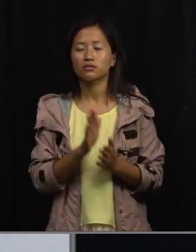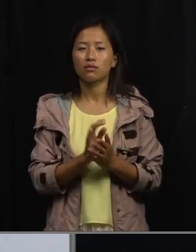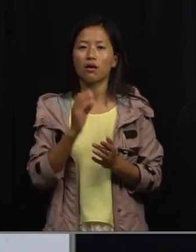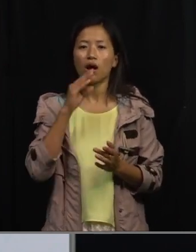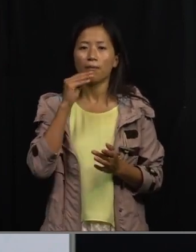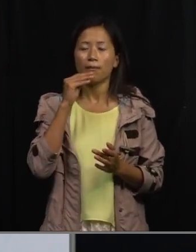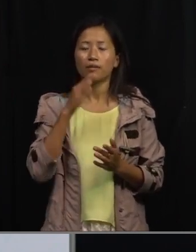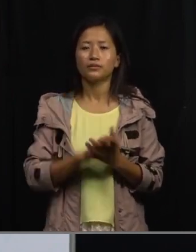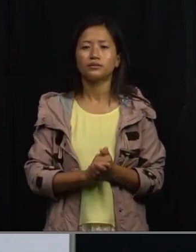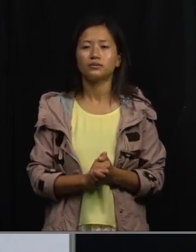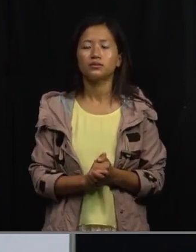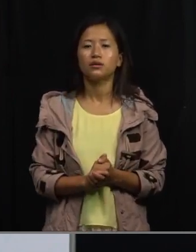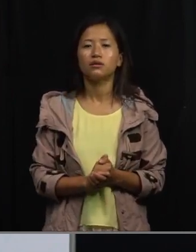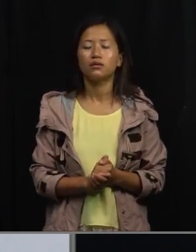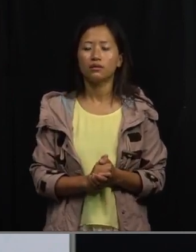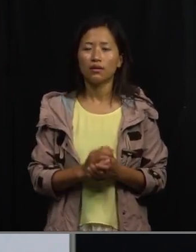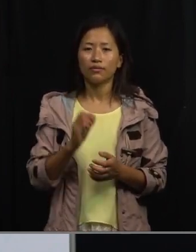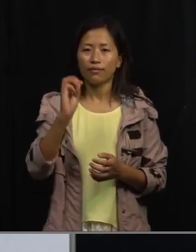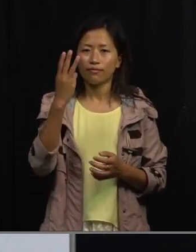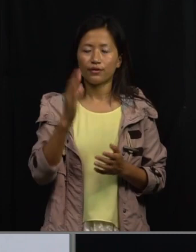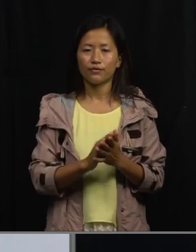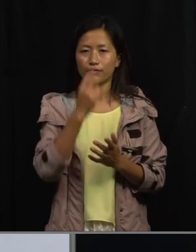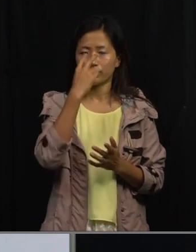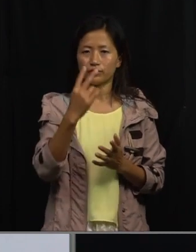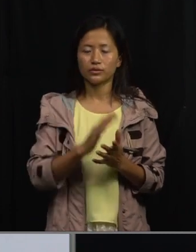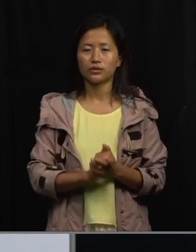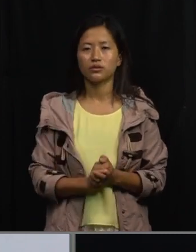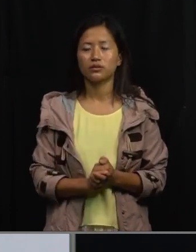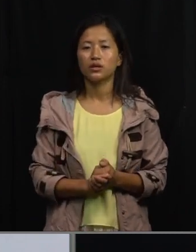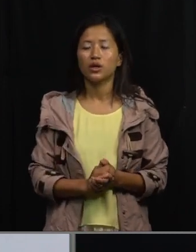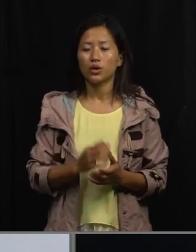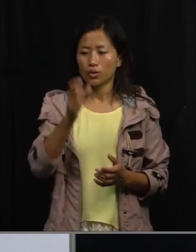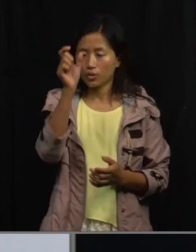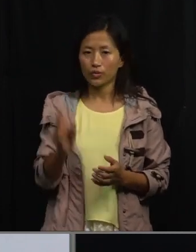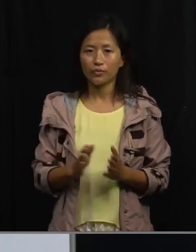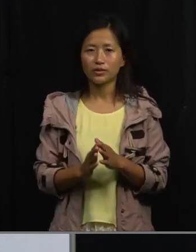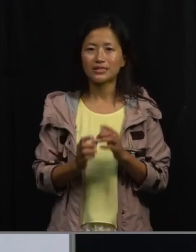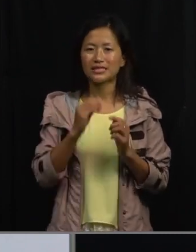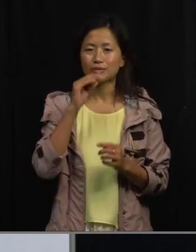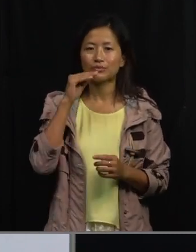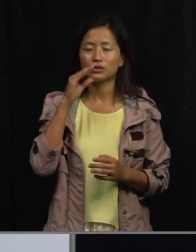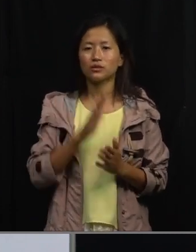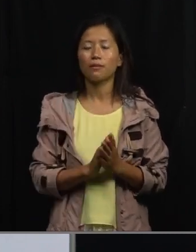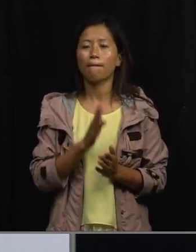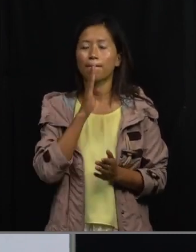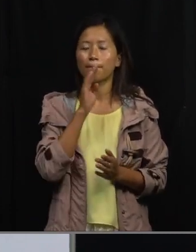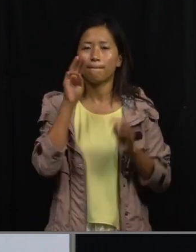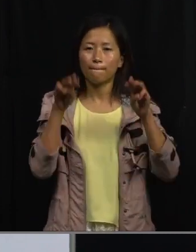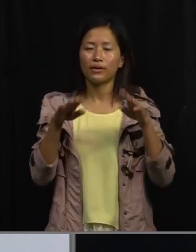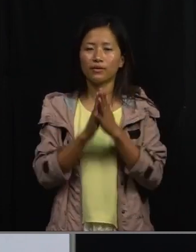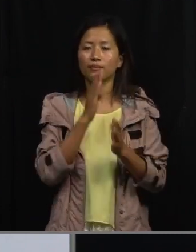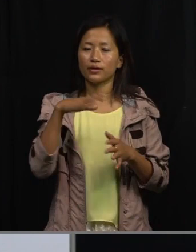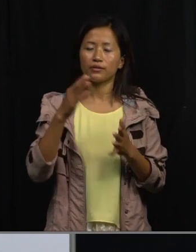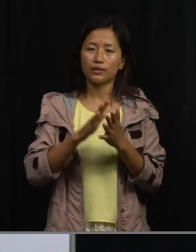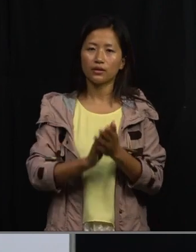humming. And the third view is that human speech might have begun with calls that has